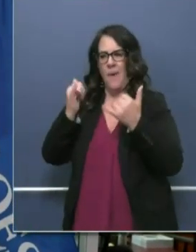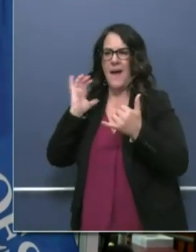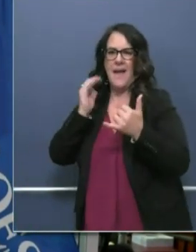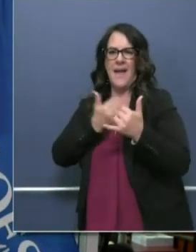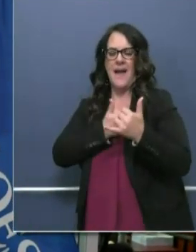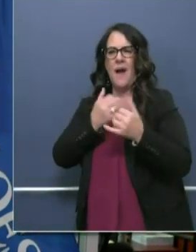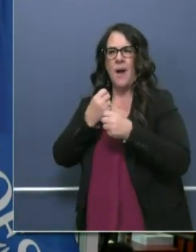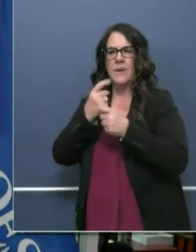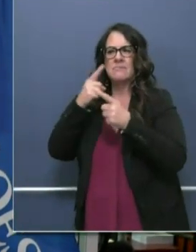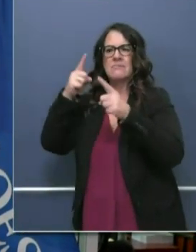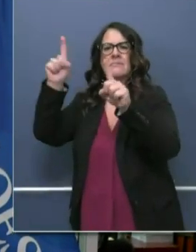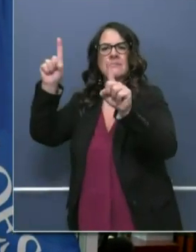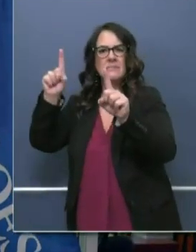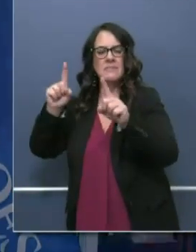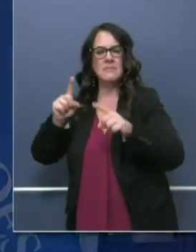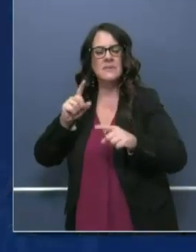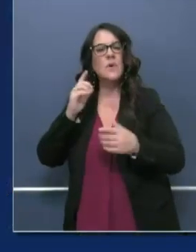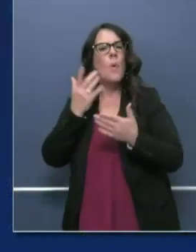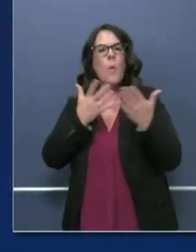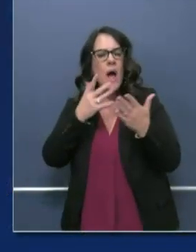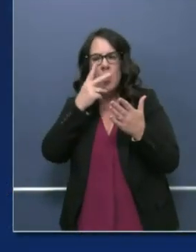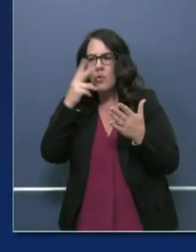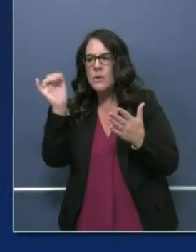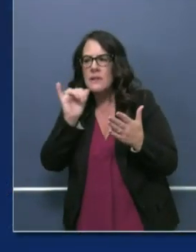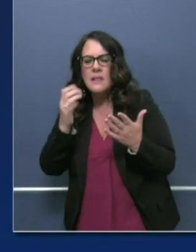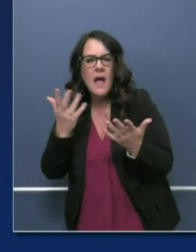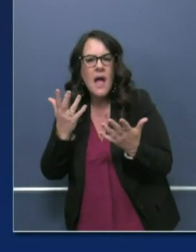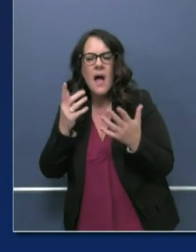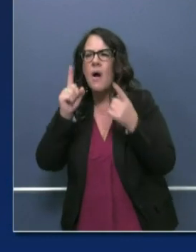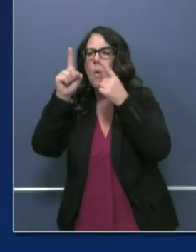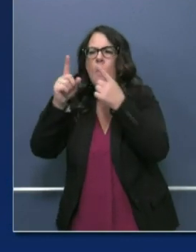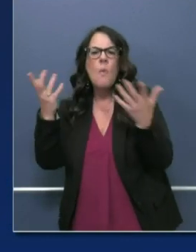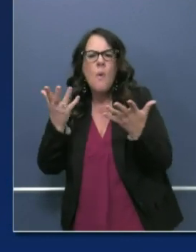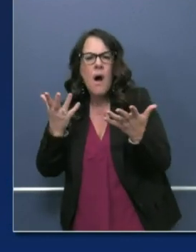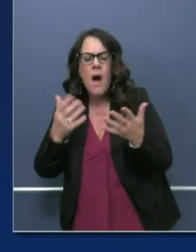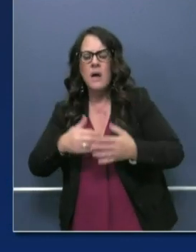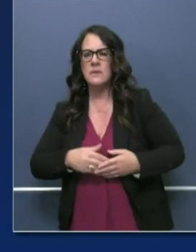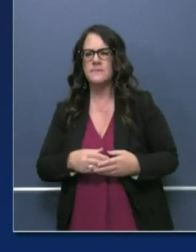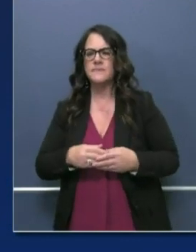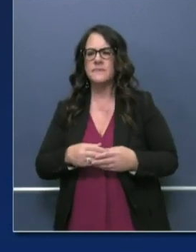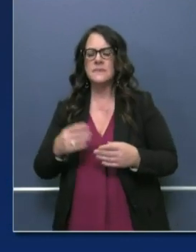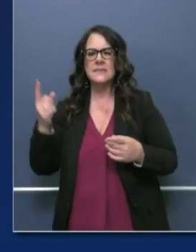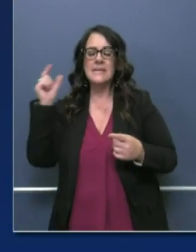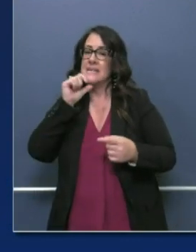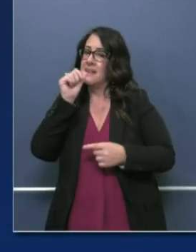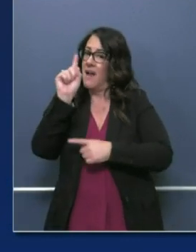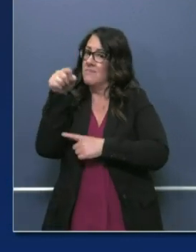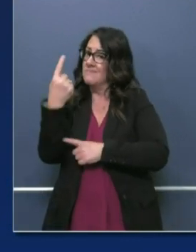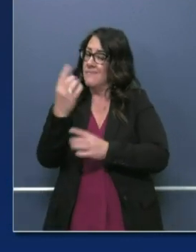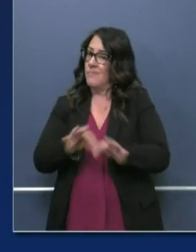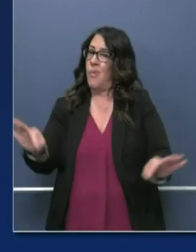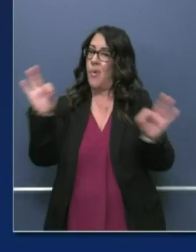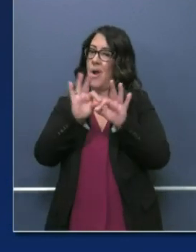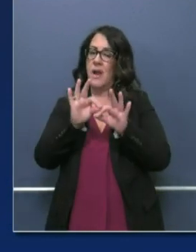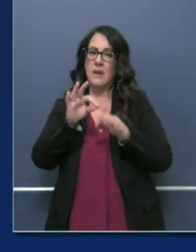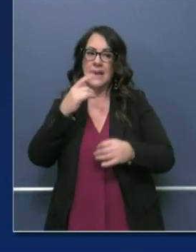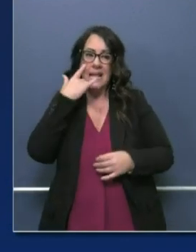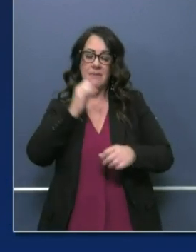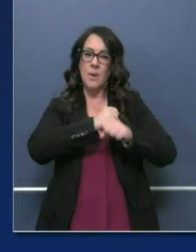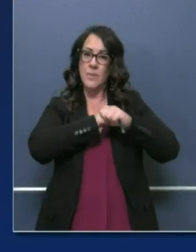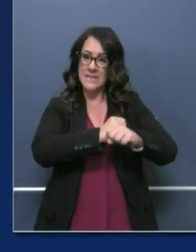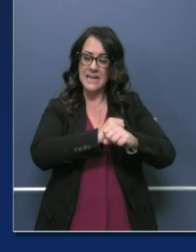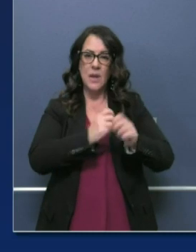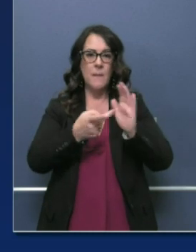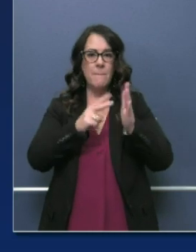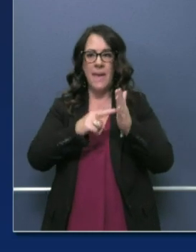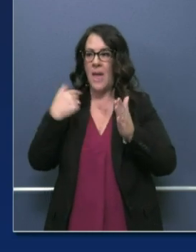goals as we move forward through this process. Until California is protected, until we have immunity, meaning that it is safe for